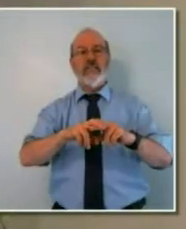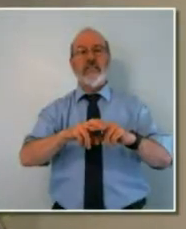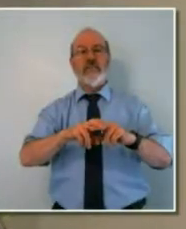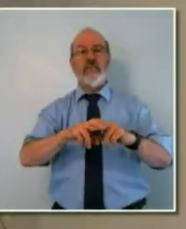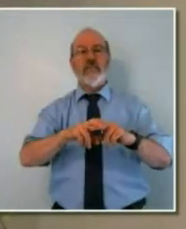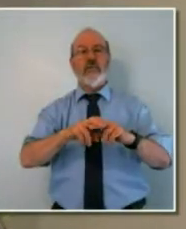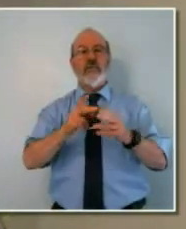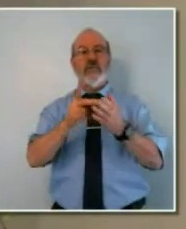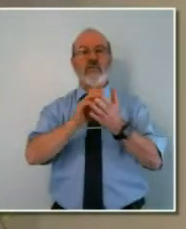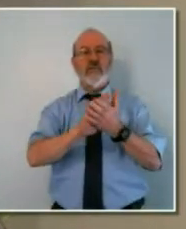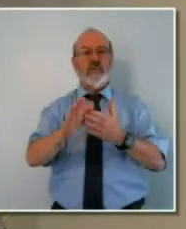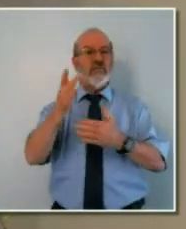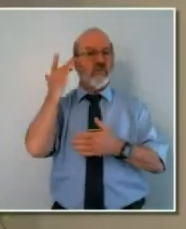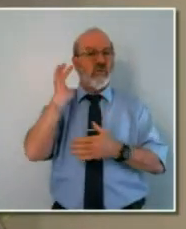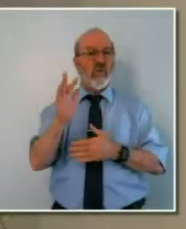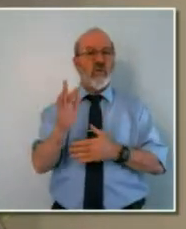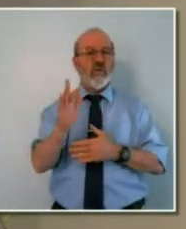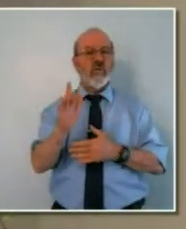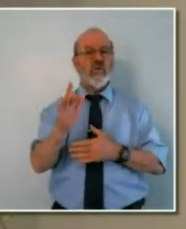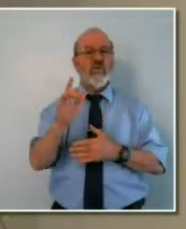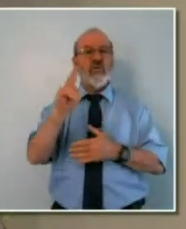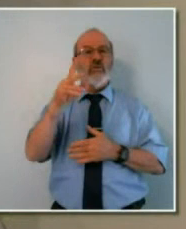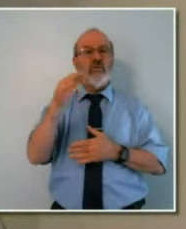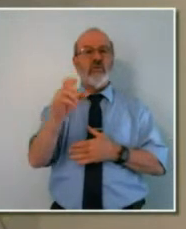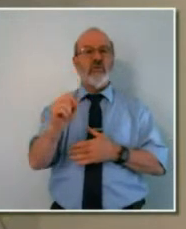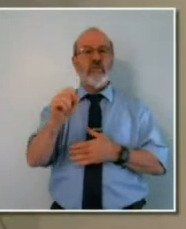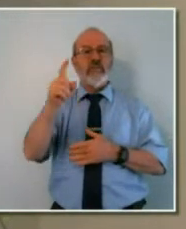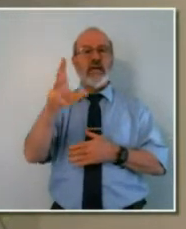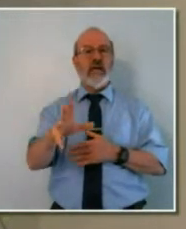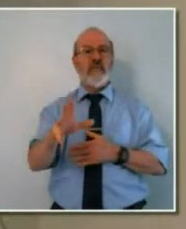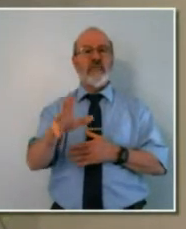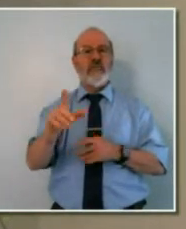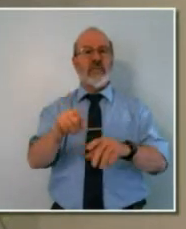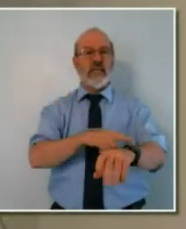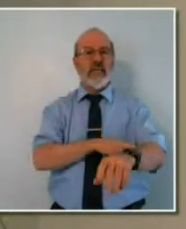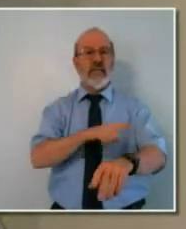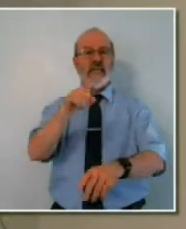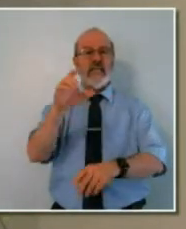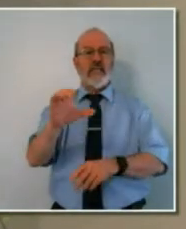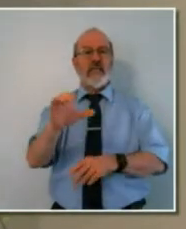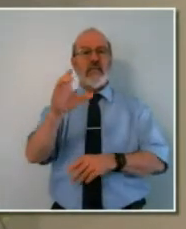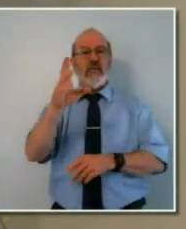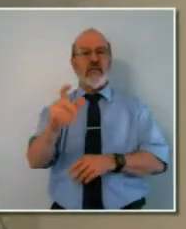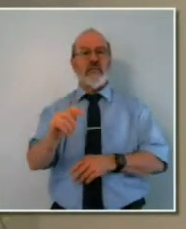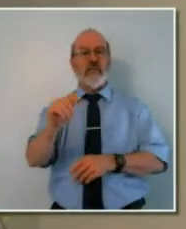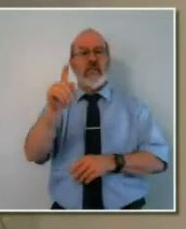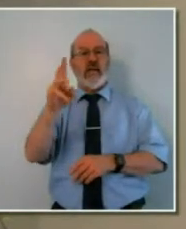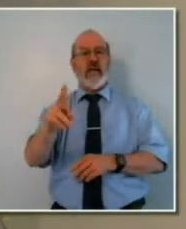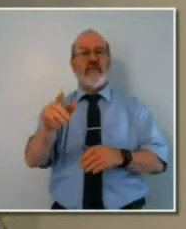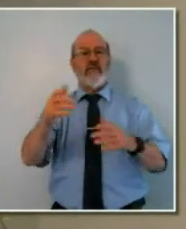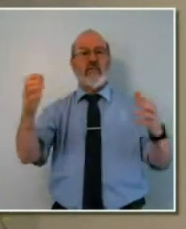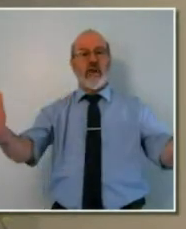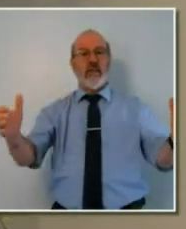pure gold. 2 cubits and a half shall be the length thereof, and 1.5 cubits the breadth thereof. And thou shalt